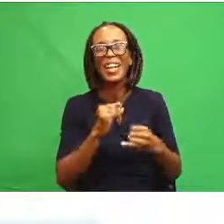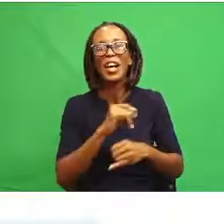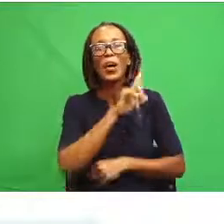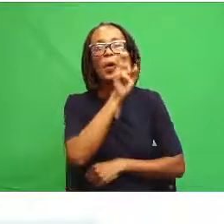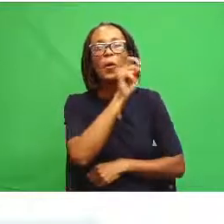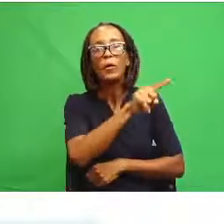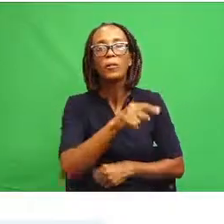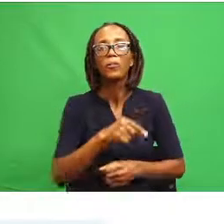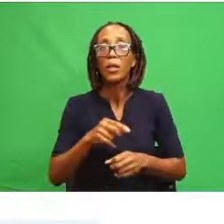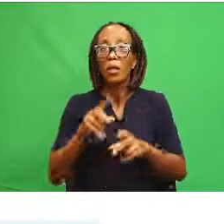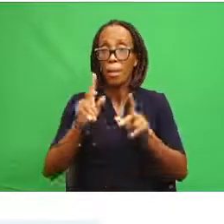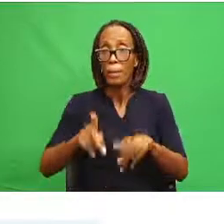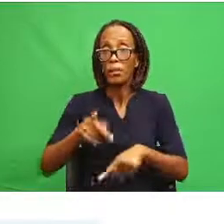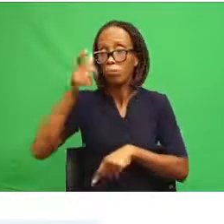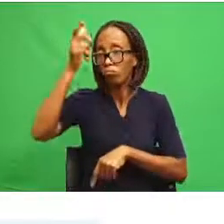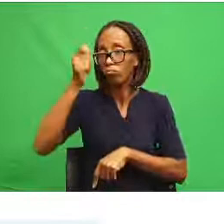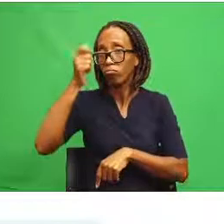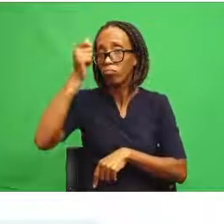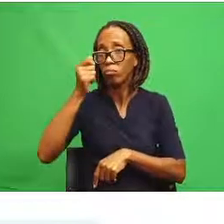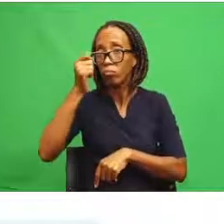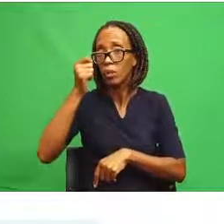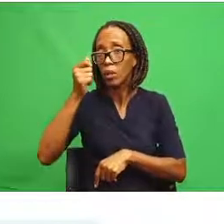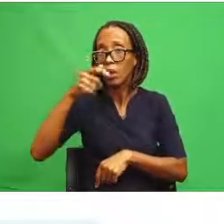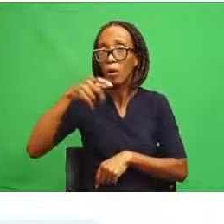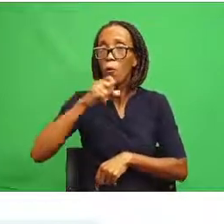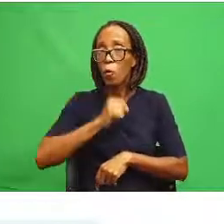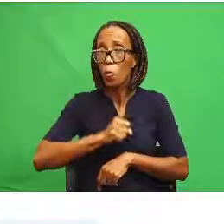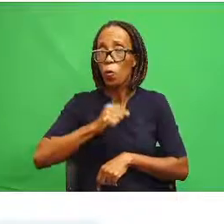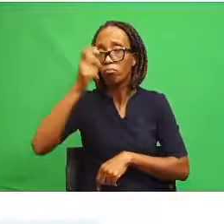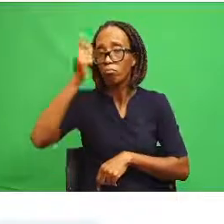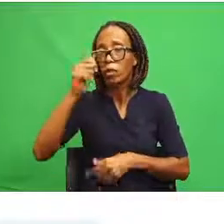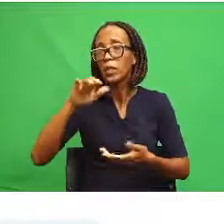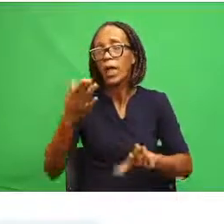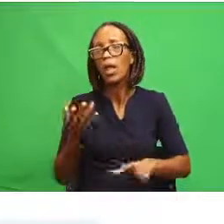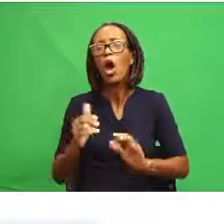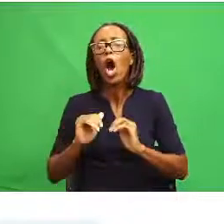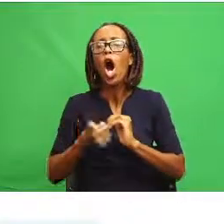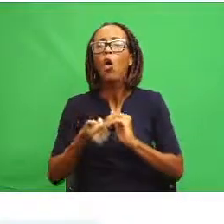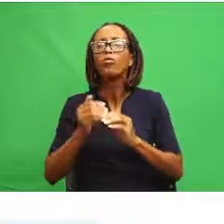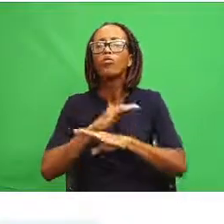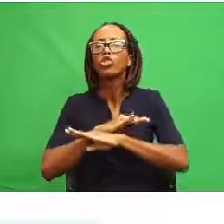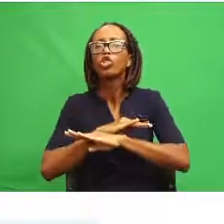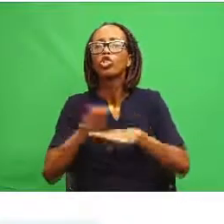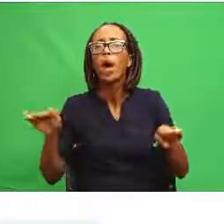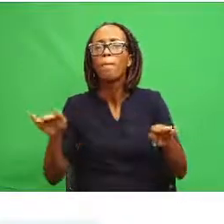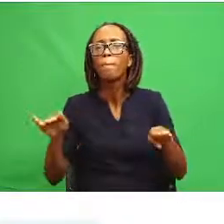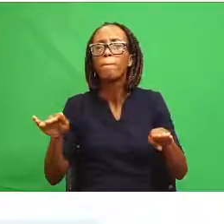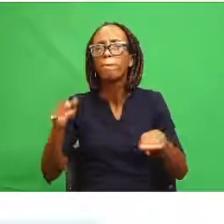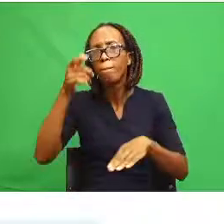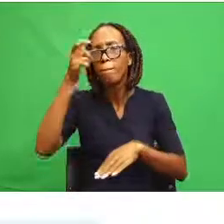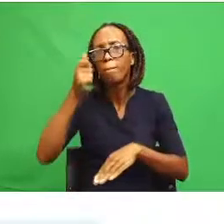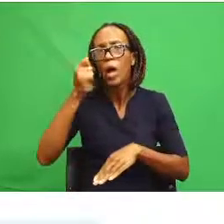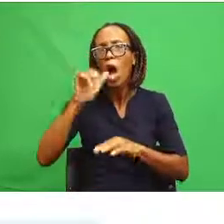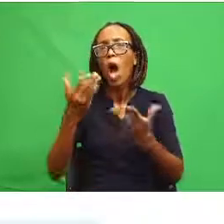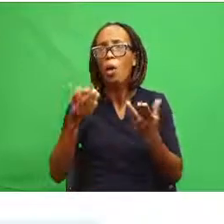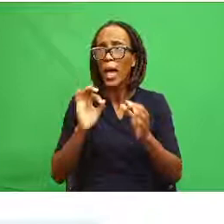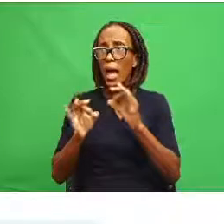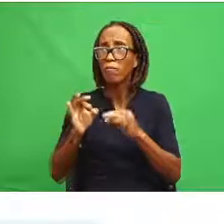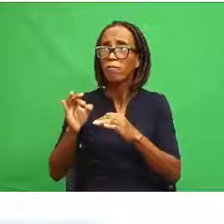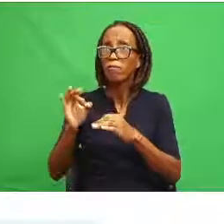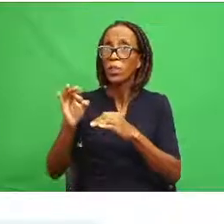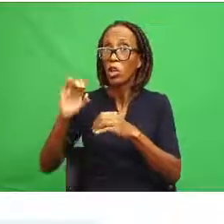When a pensioner dies, what are the steps to stop the pension? And if a pension check is on the